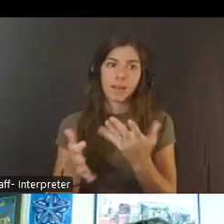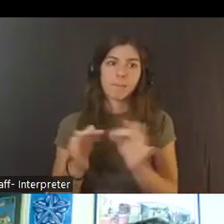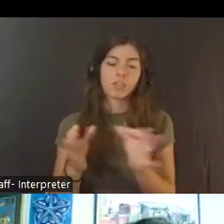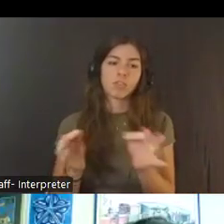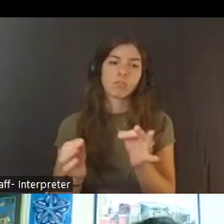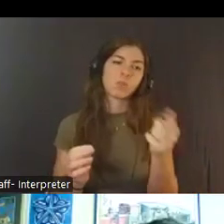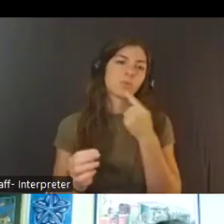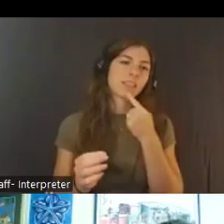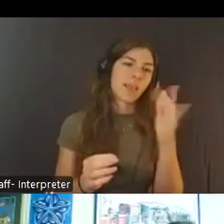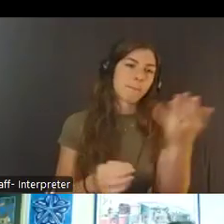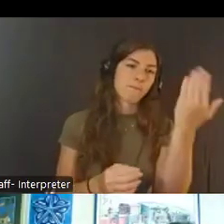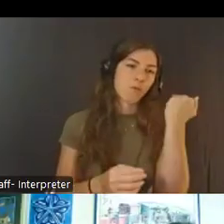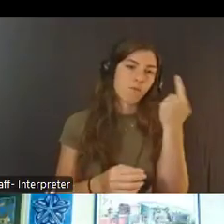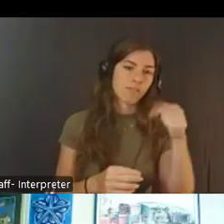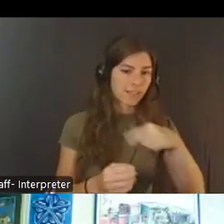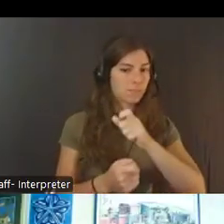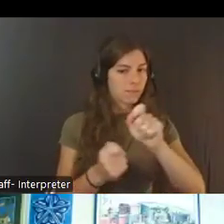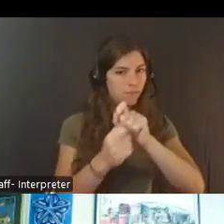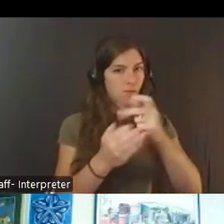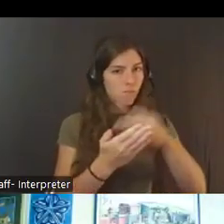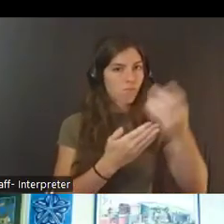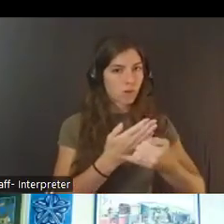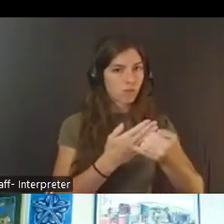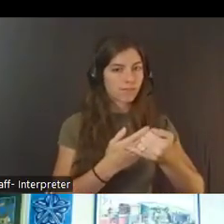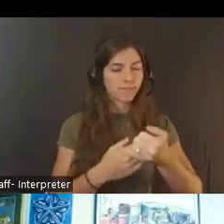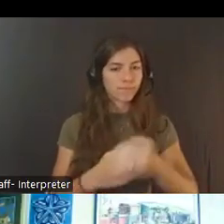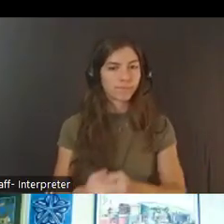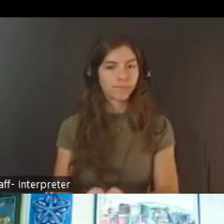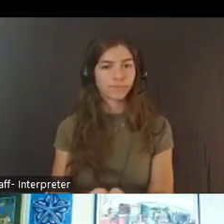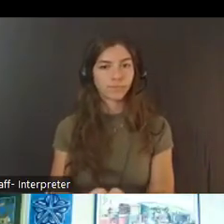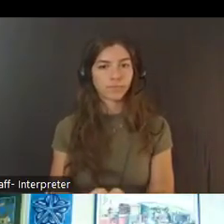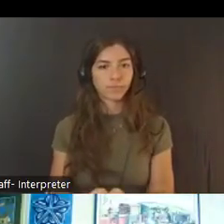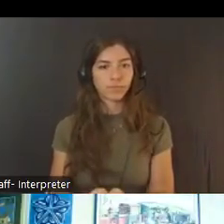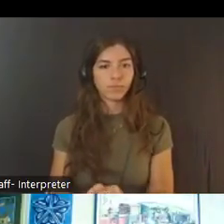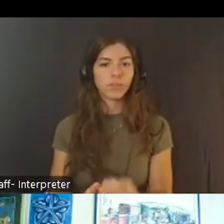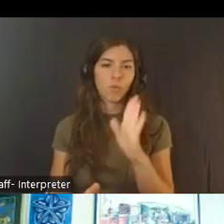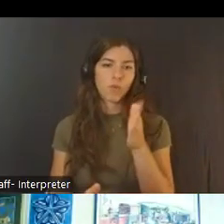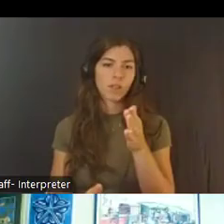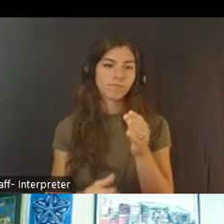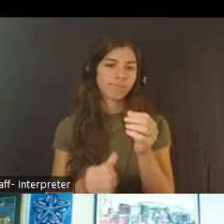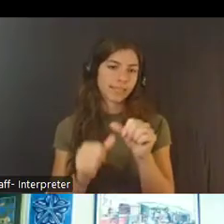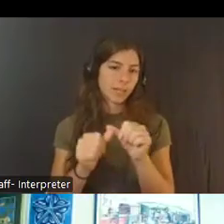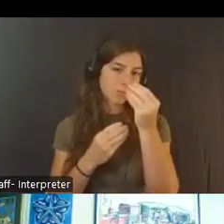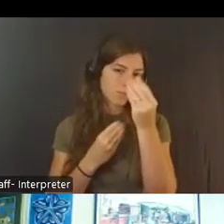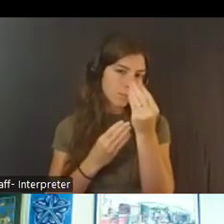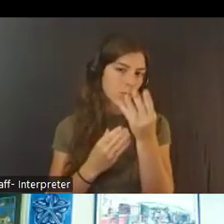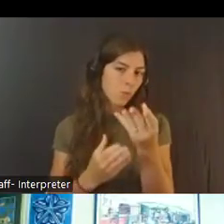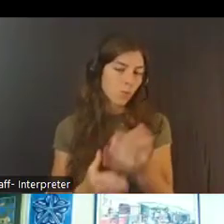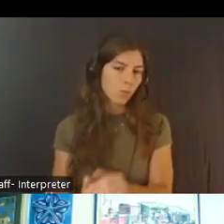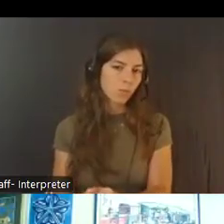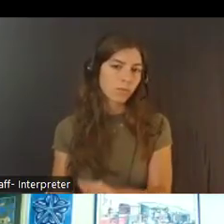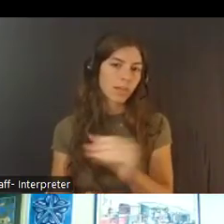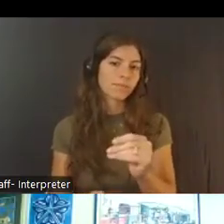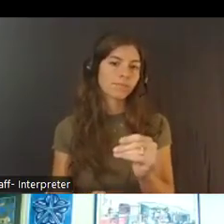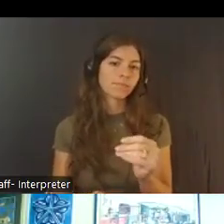that before for this particular project. Yeah, we'll keep you in the loop on the discussion and